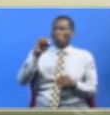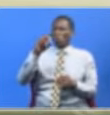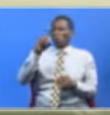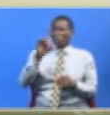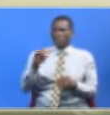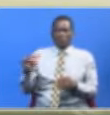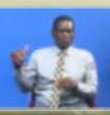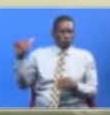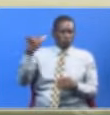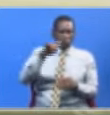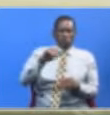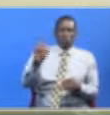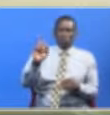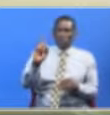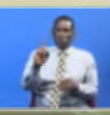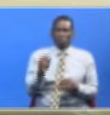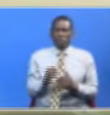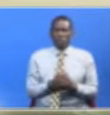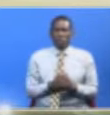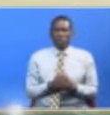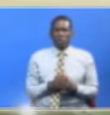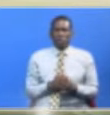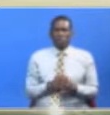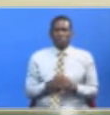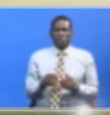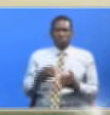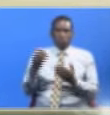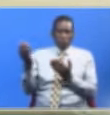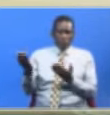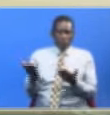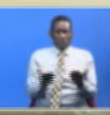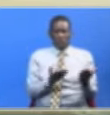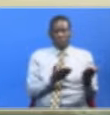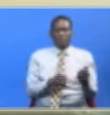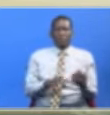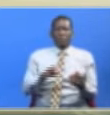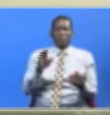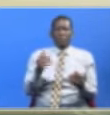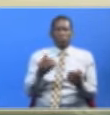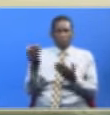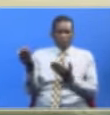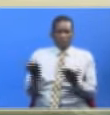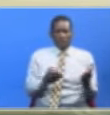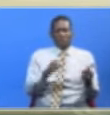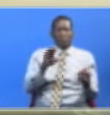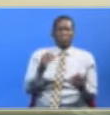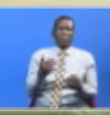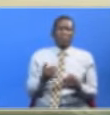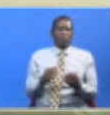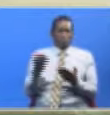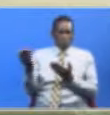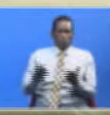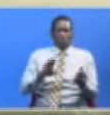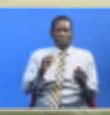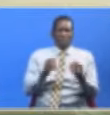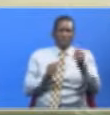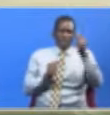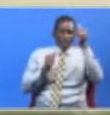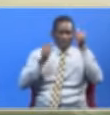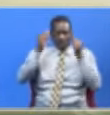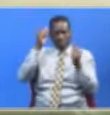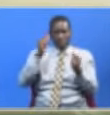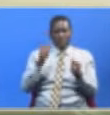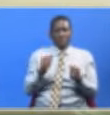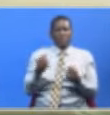the capital to be received by the military hierarchy